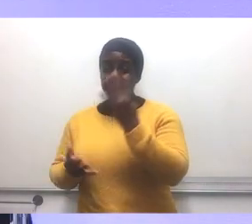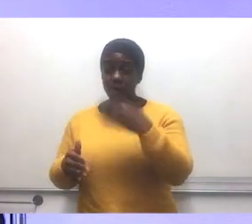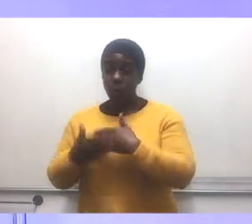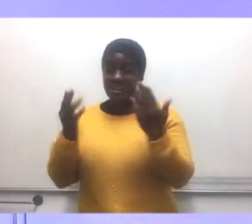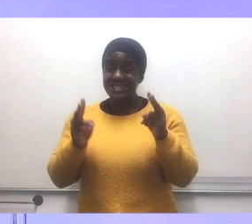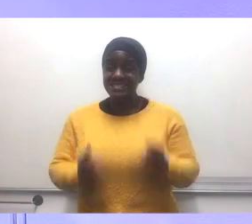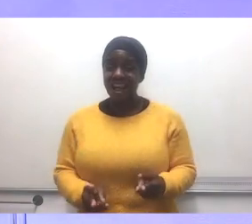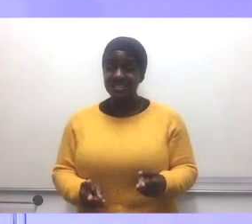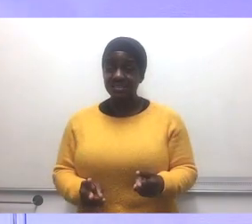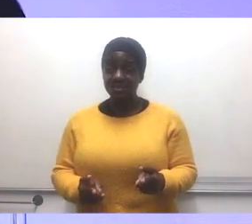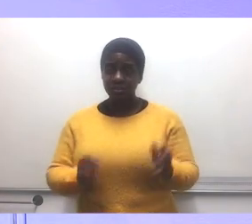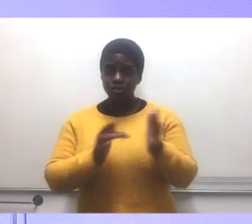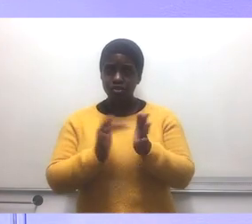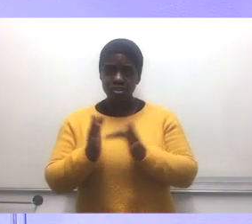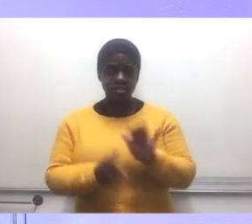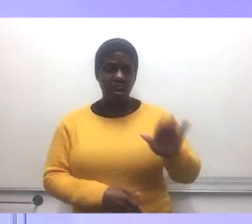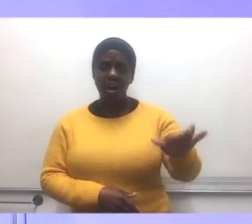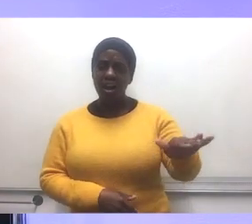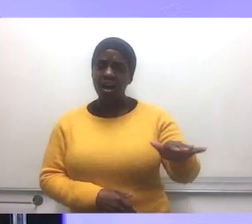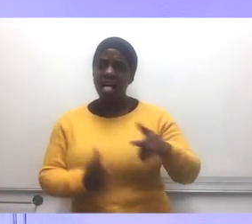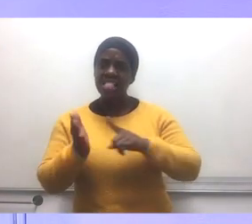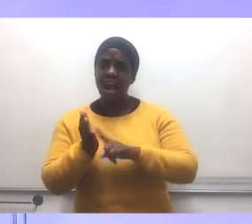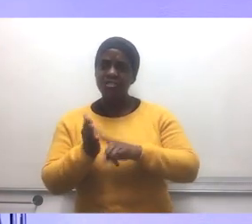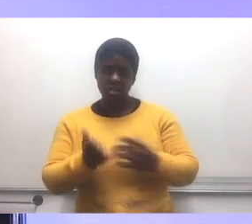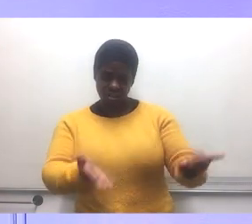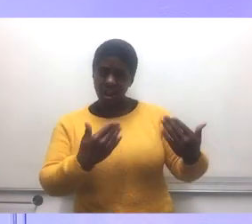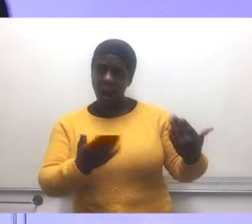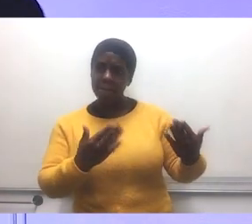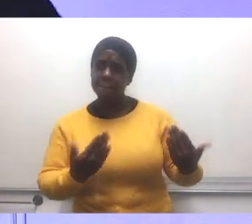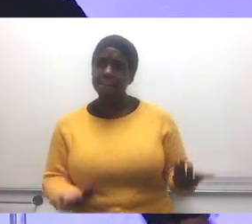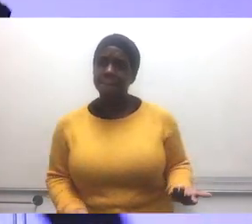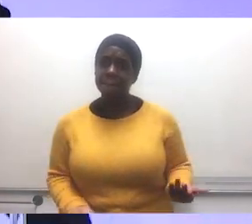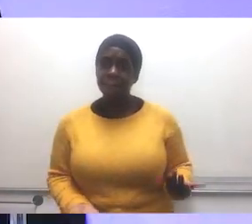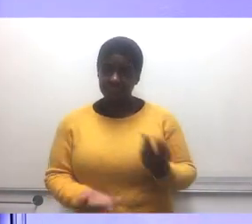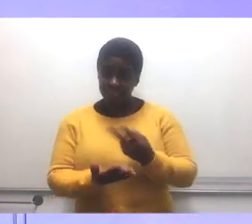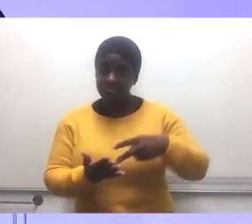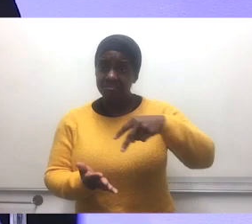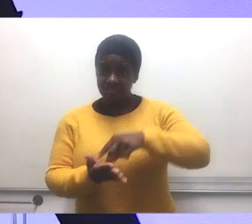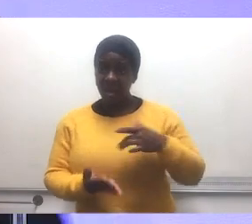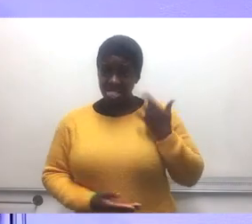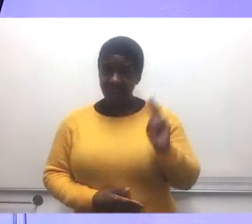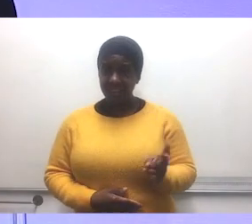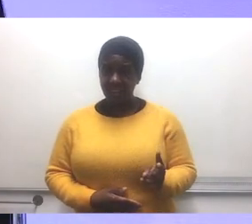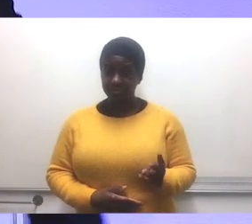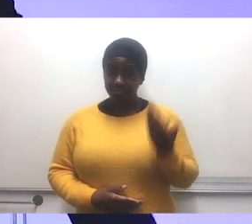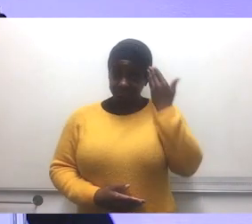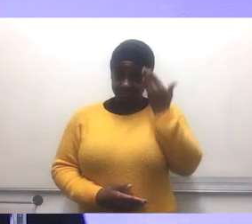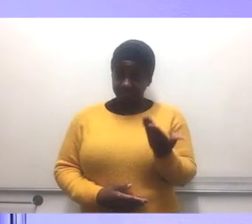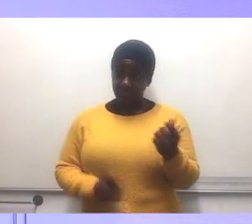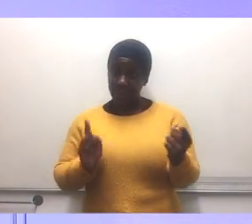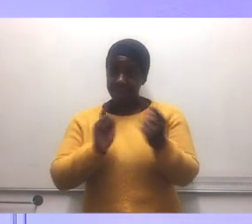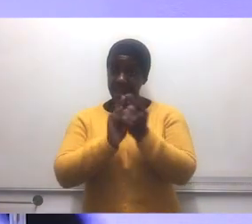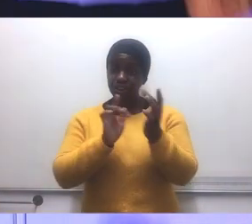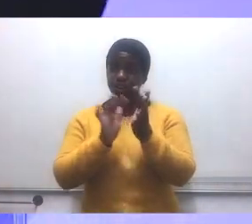Jesus said, Lazarus, come forth. I don't know if you have met Jesus as yet, but